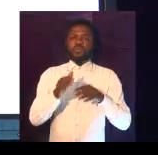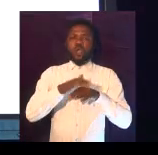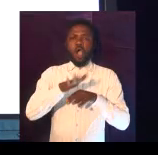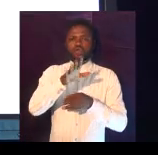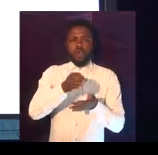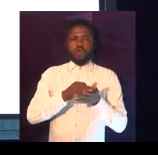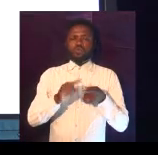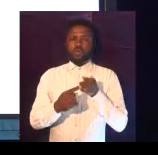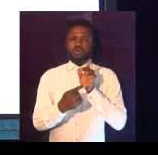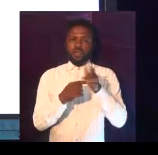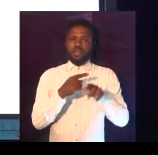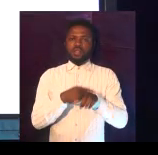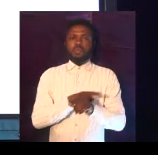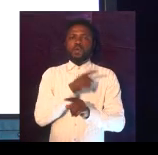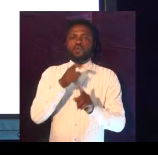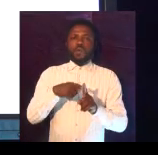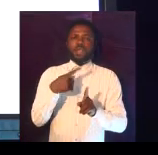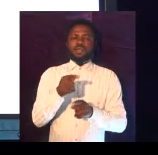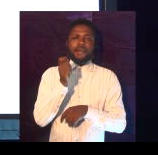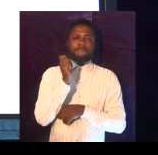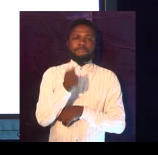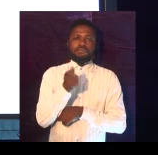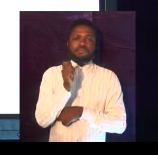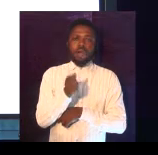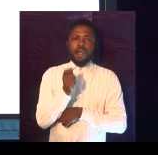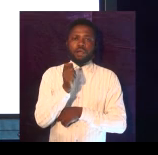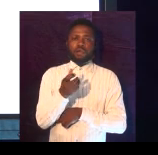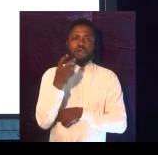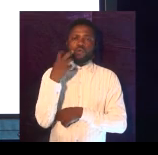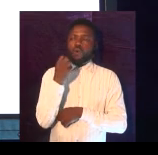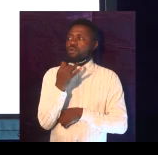time. When the bell was rung,